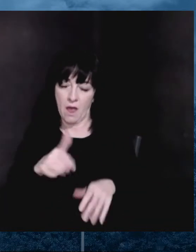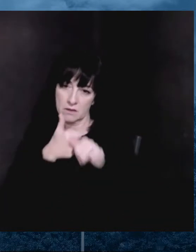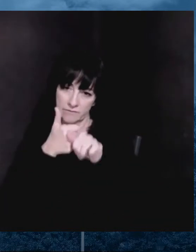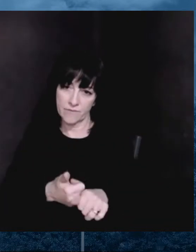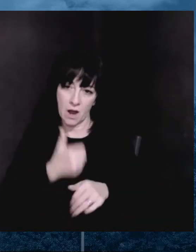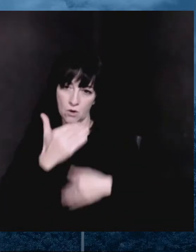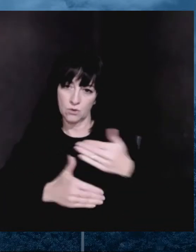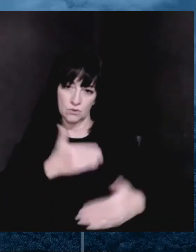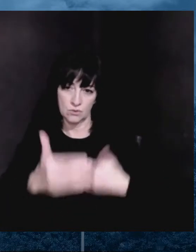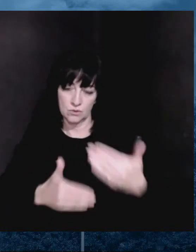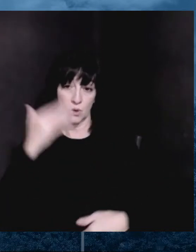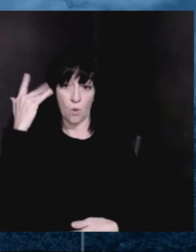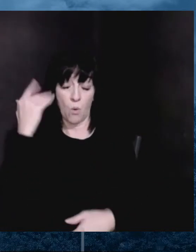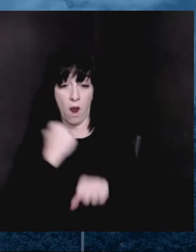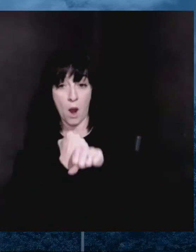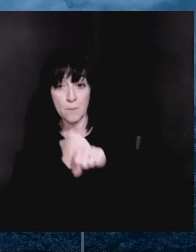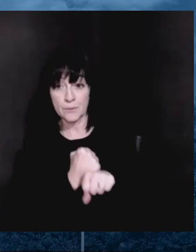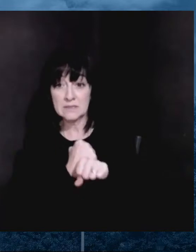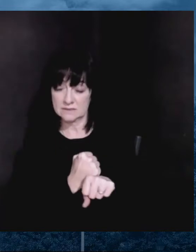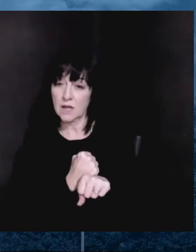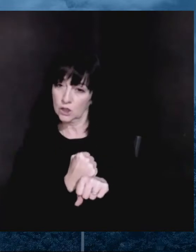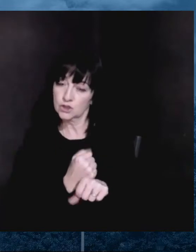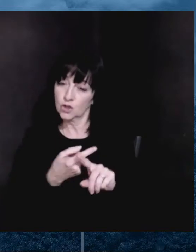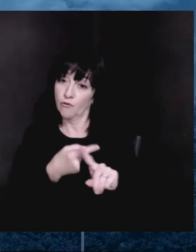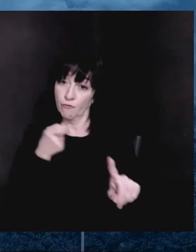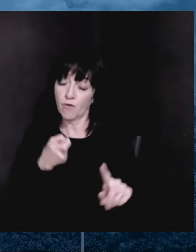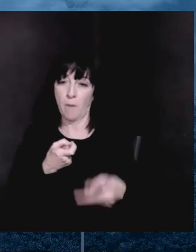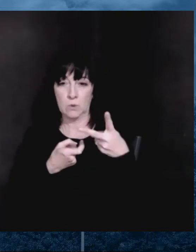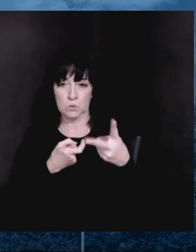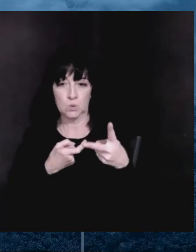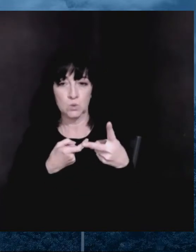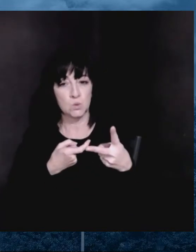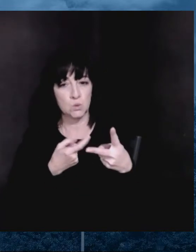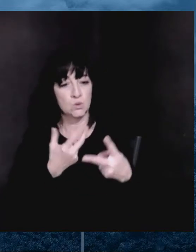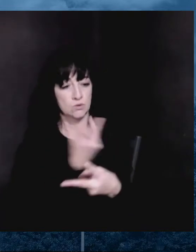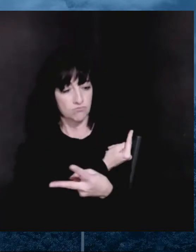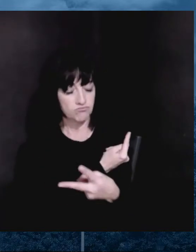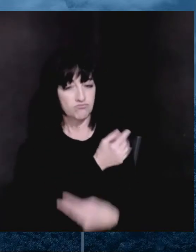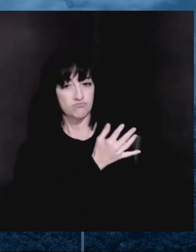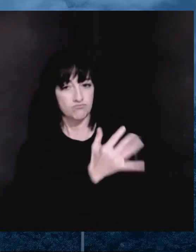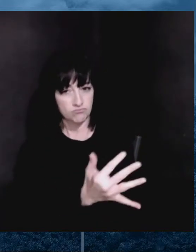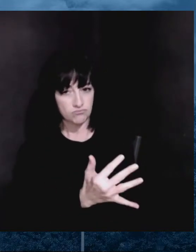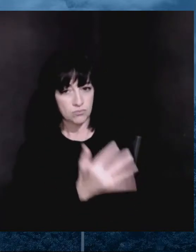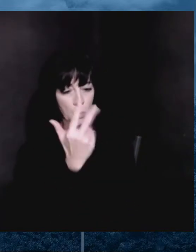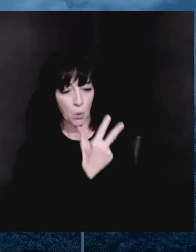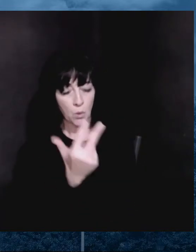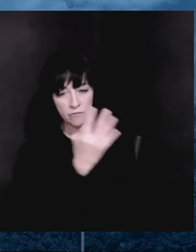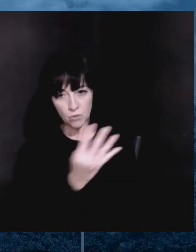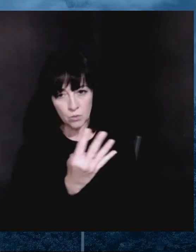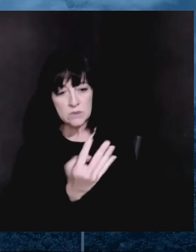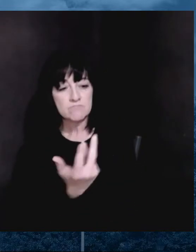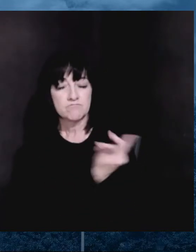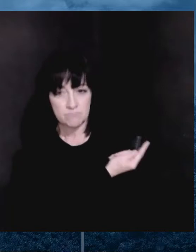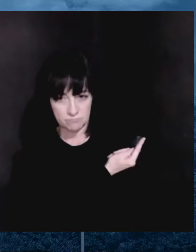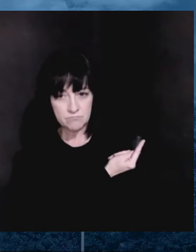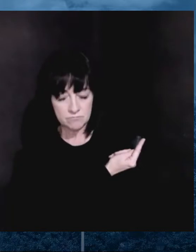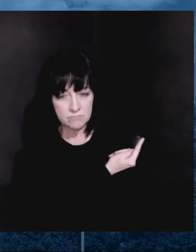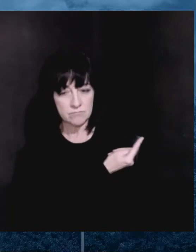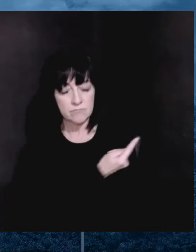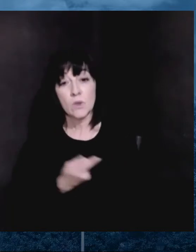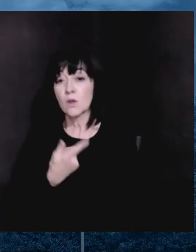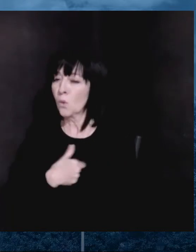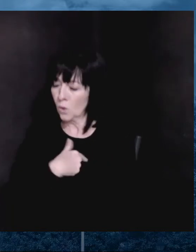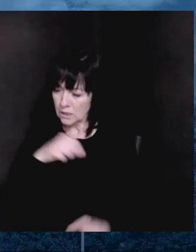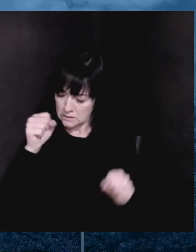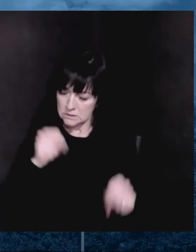the levels of infection we're seeing right now, we want to get this vaccine into as many arms as quickly as we possibly